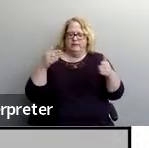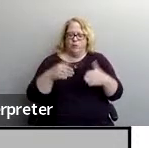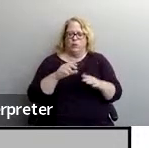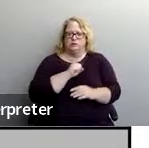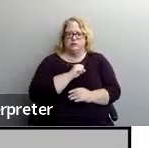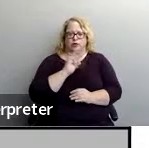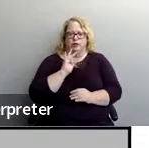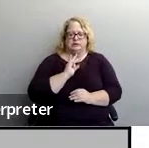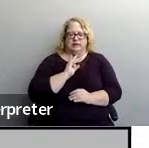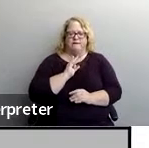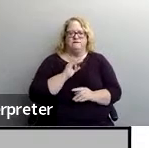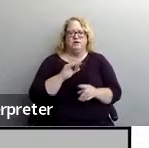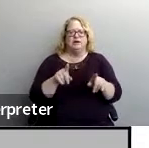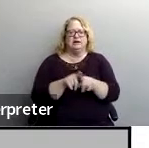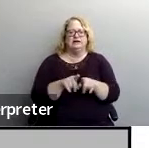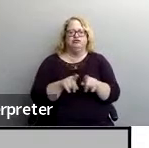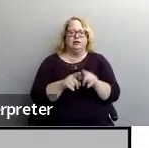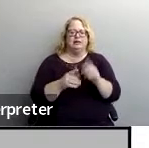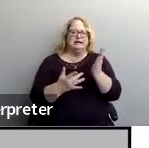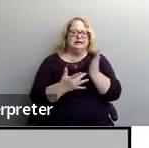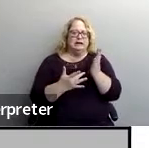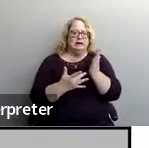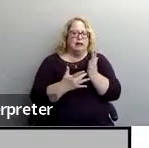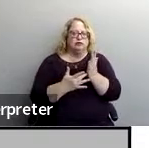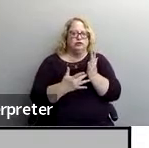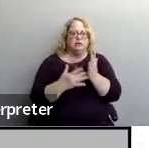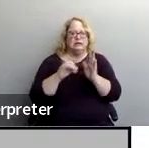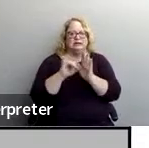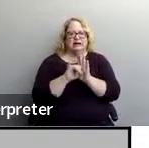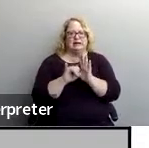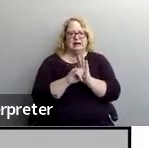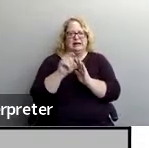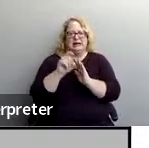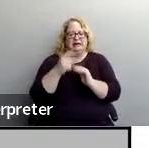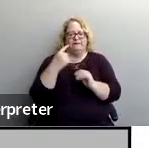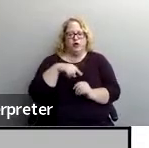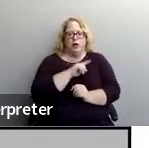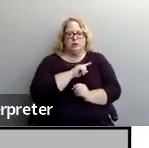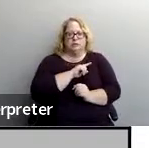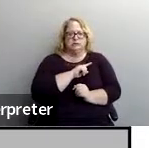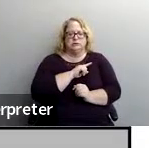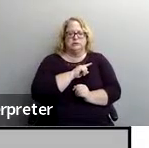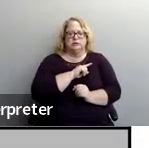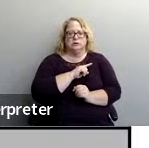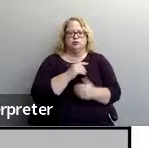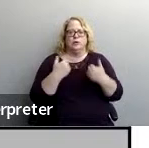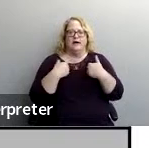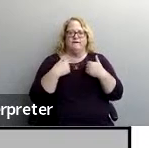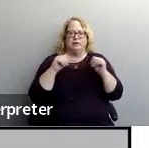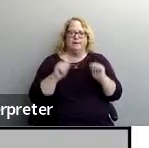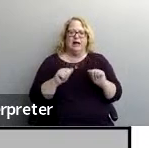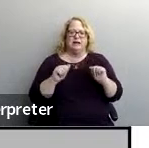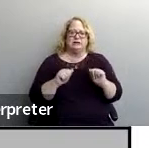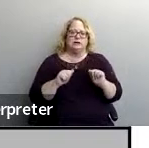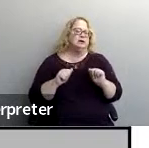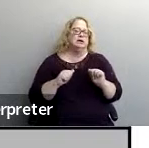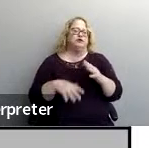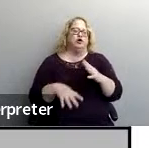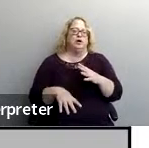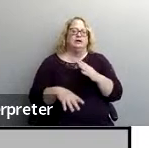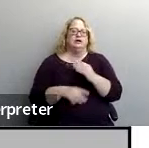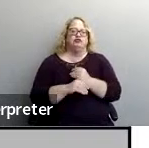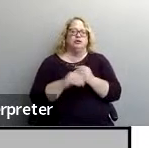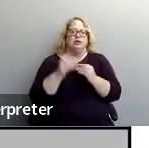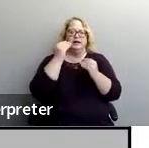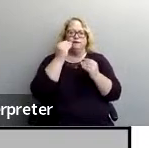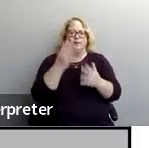staff-facing on this. Additionally, technology has identified a need for us to have the capacity for